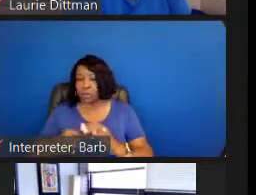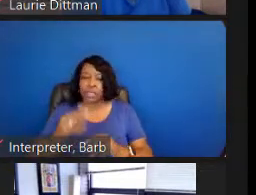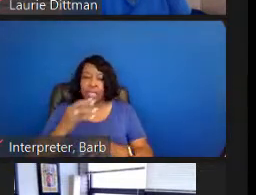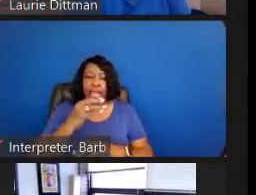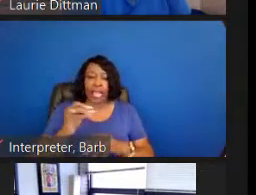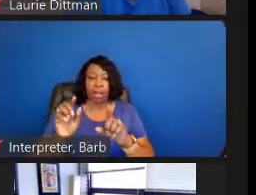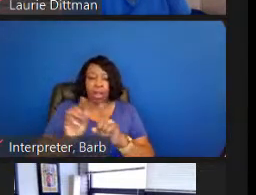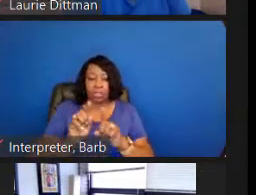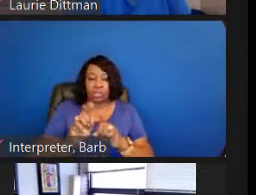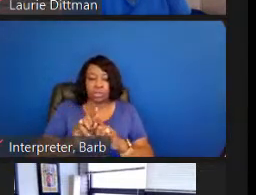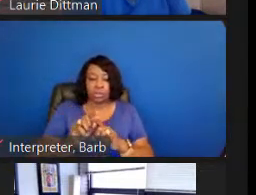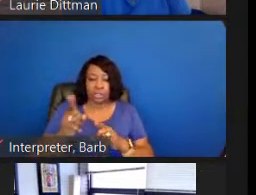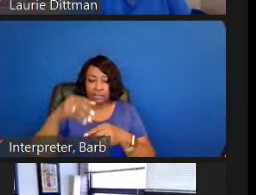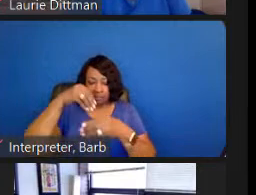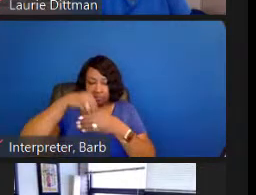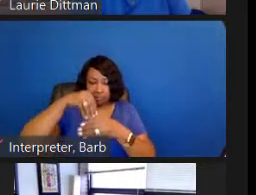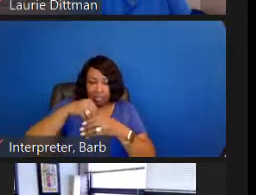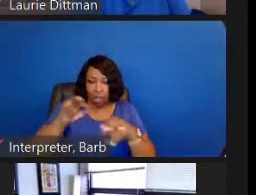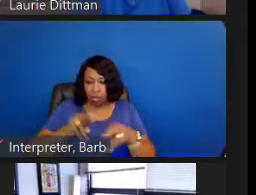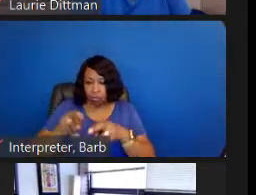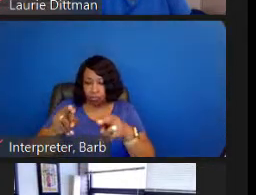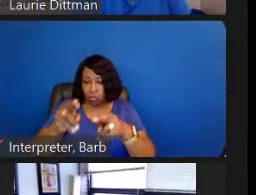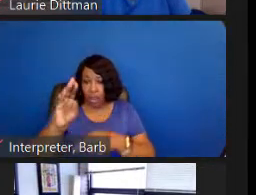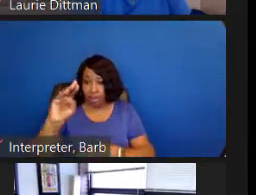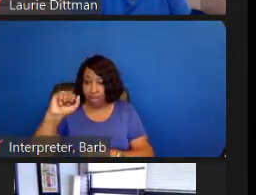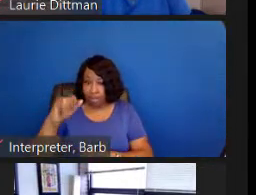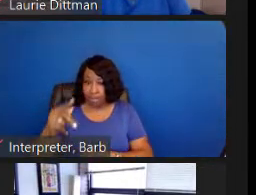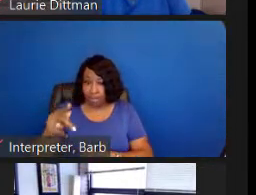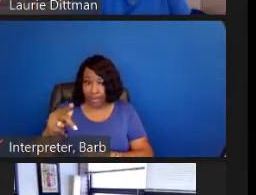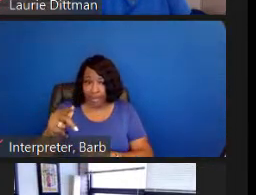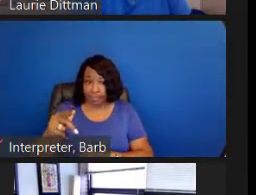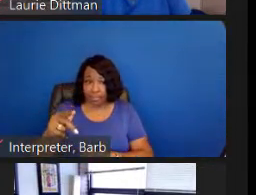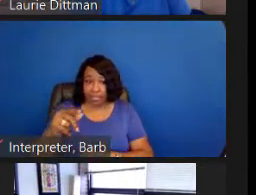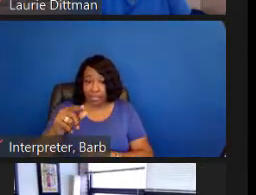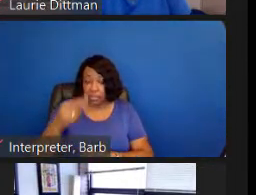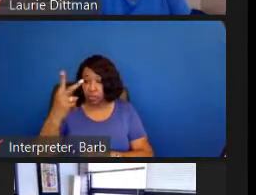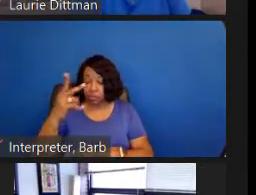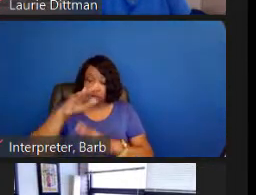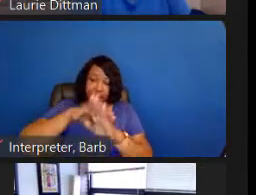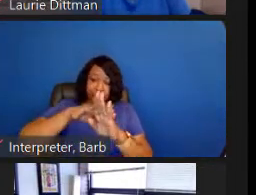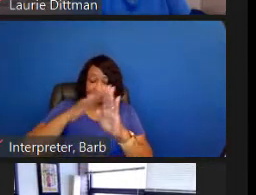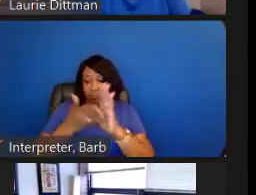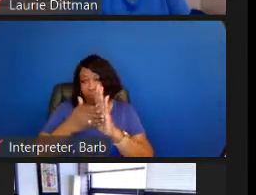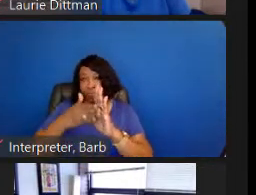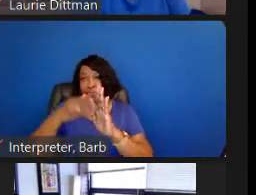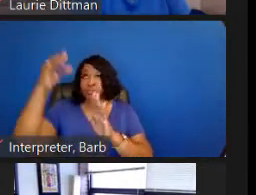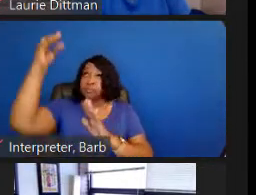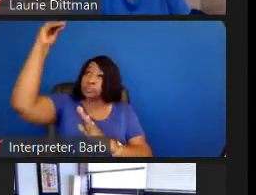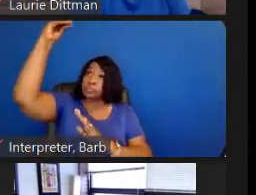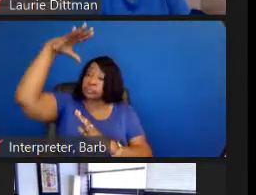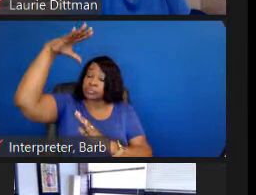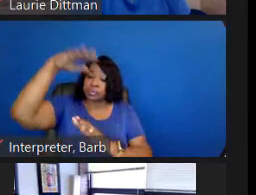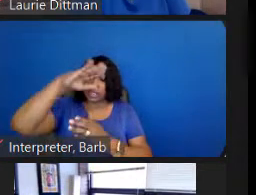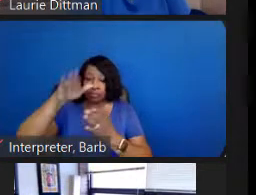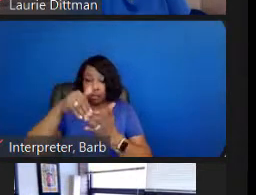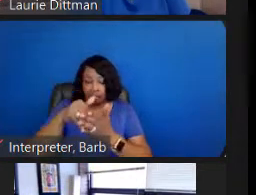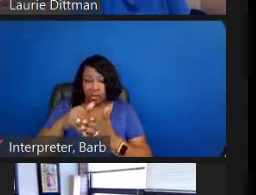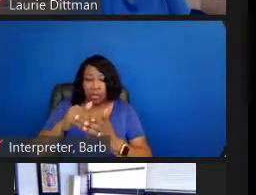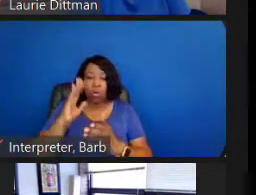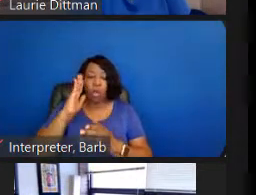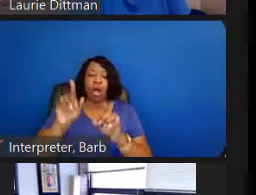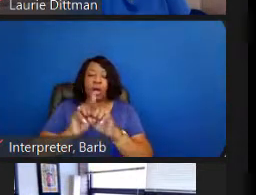the interior route maps that are mentioned, the two-sided sign that's overhead in the middle of the car, that's also going to